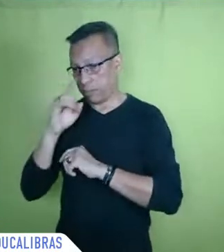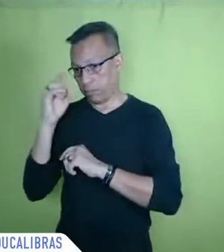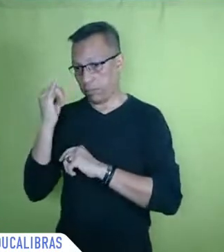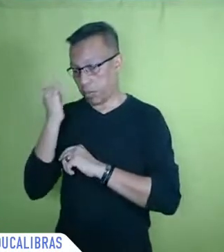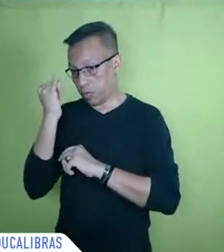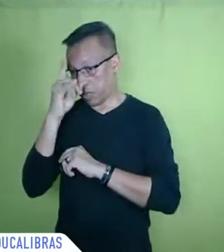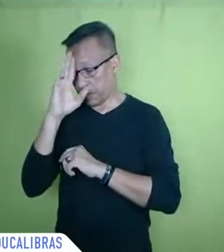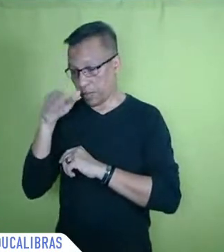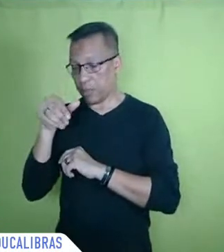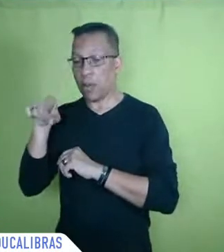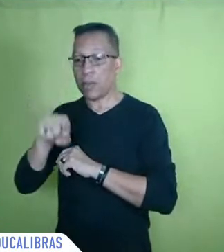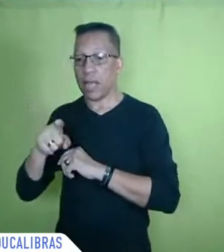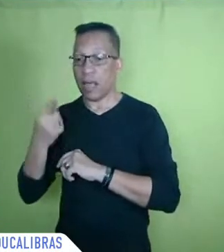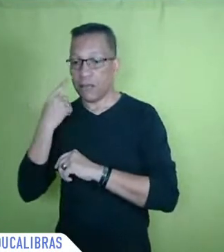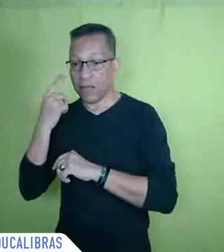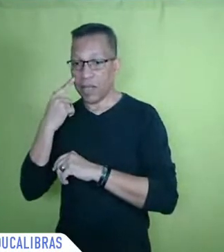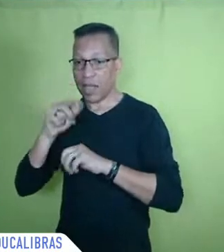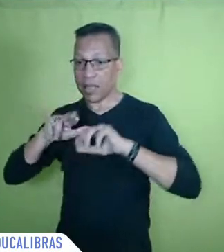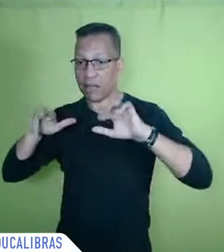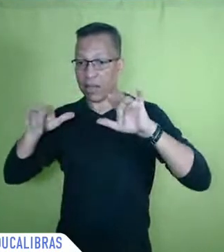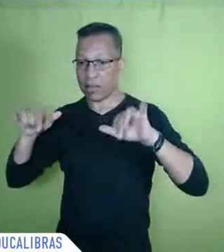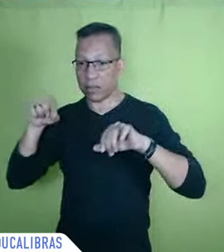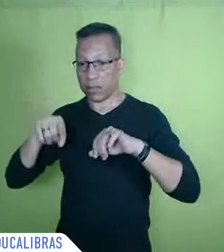Mm-hmm. Thank you very much,